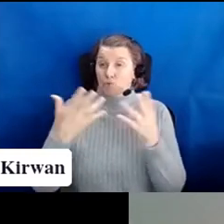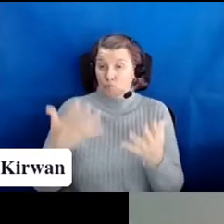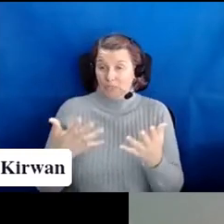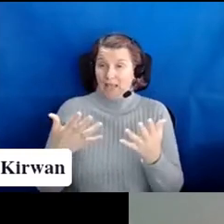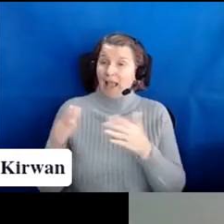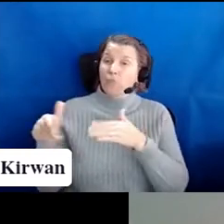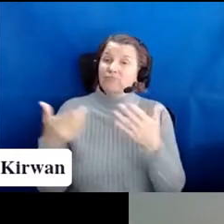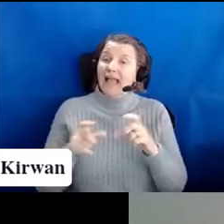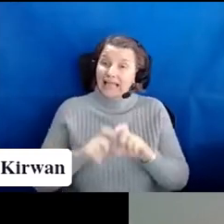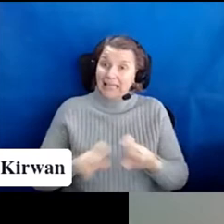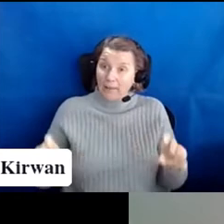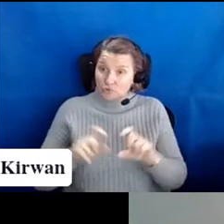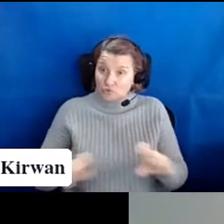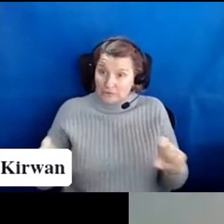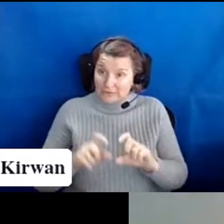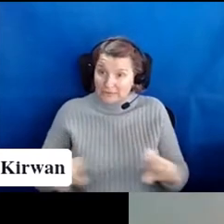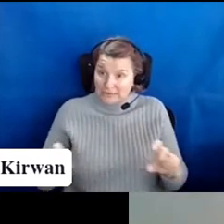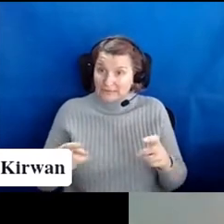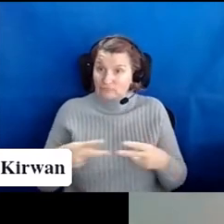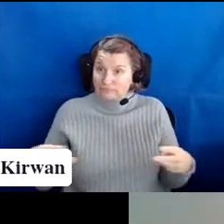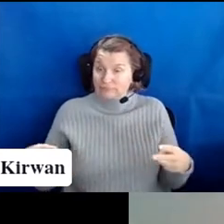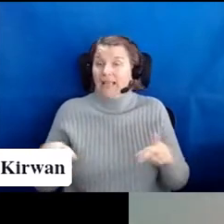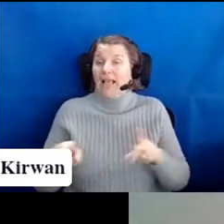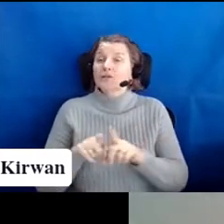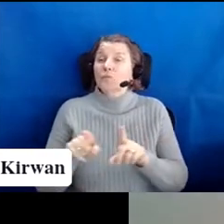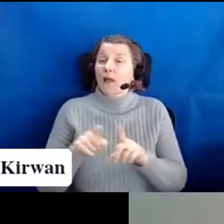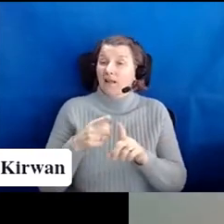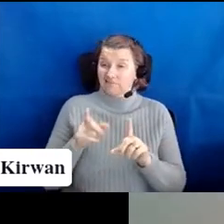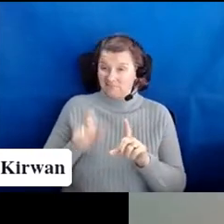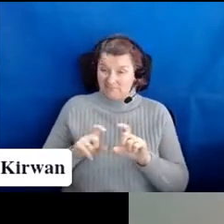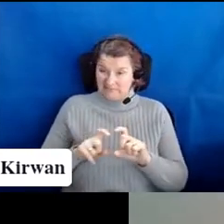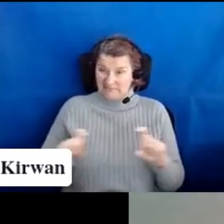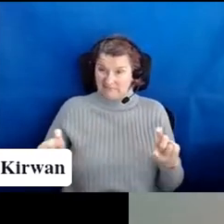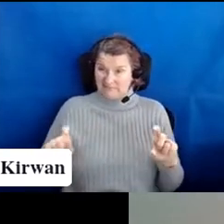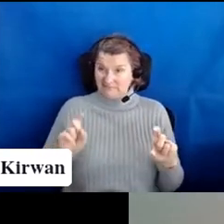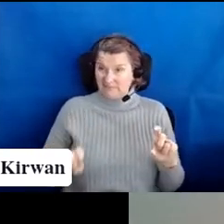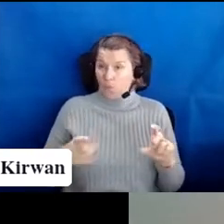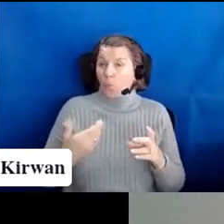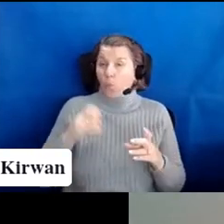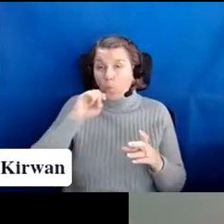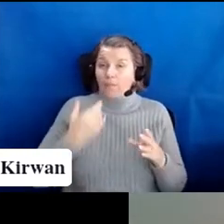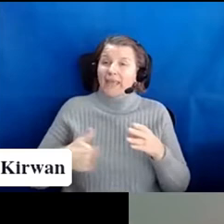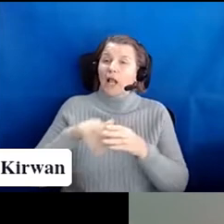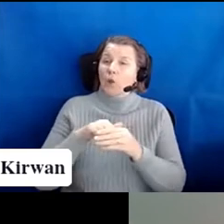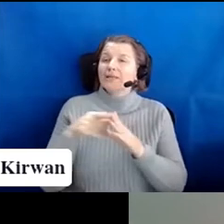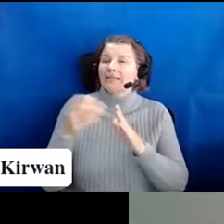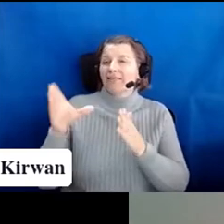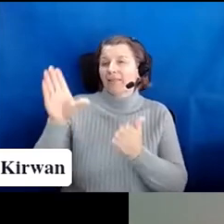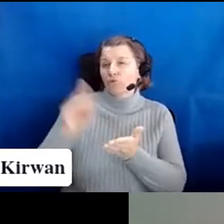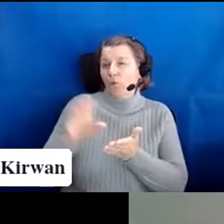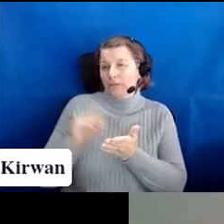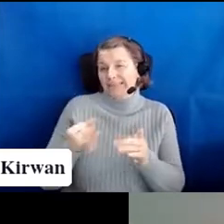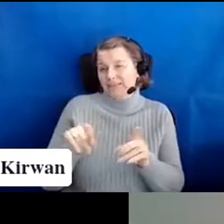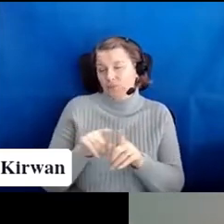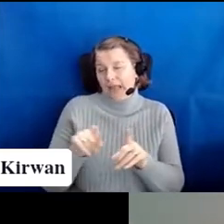providing captions, and you can access these in your settings and they will be included in the recording.